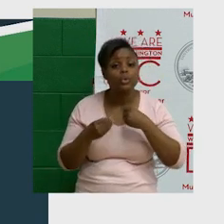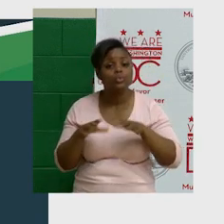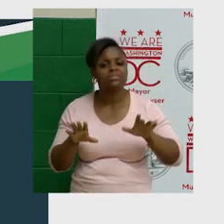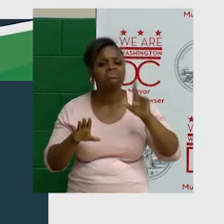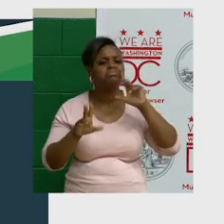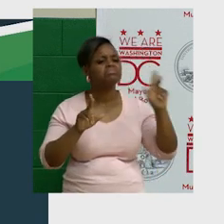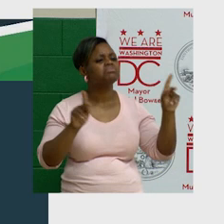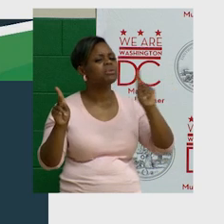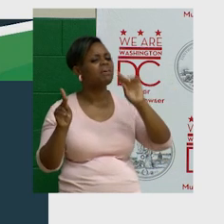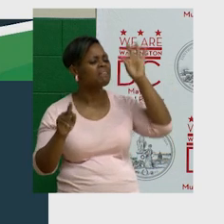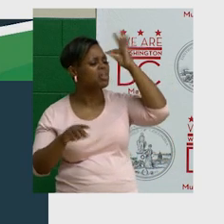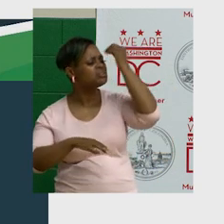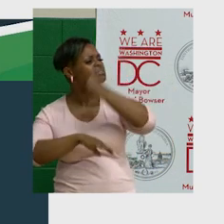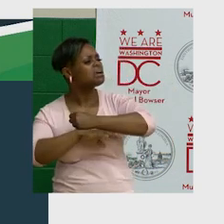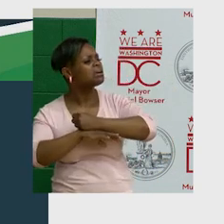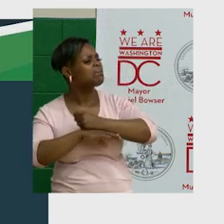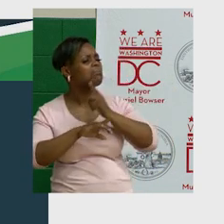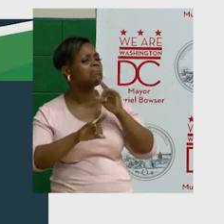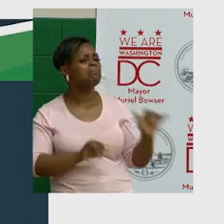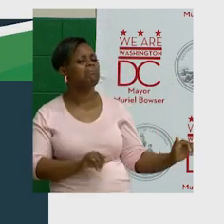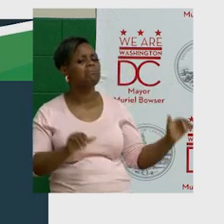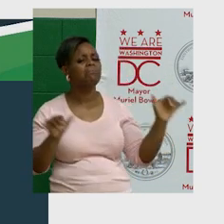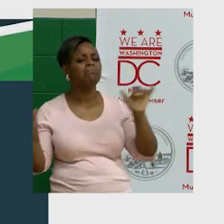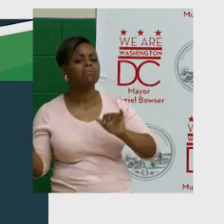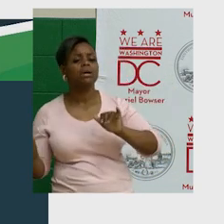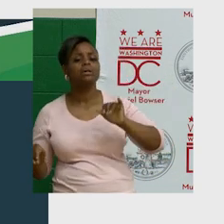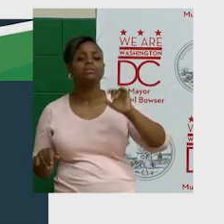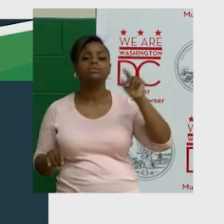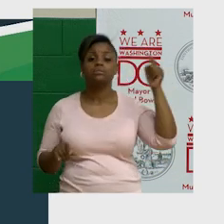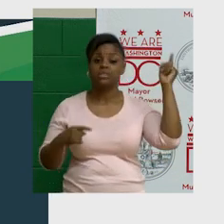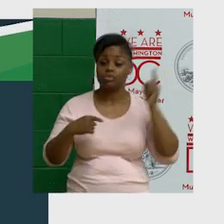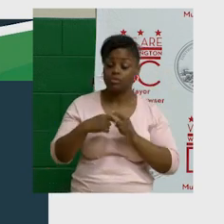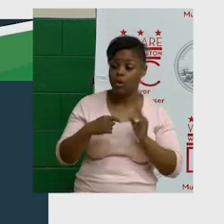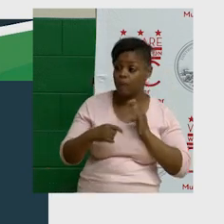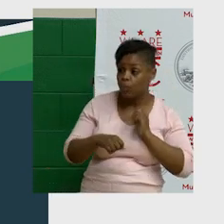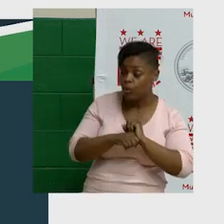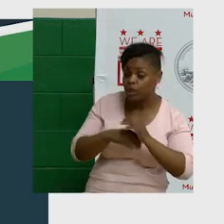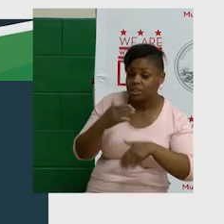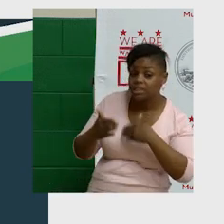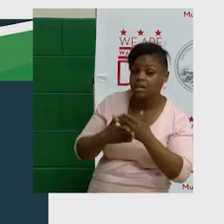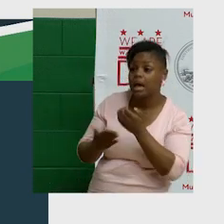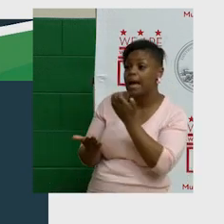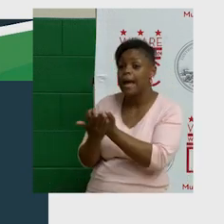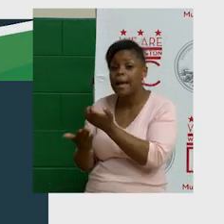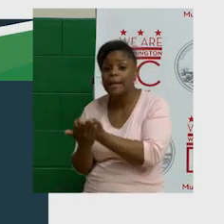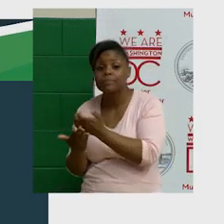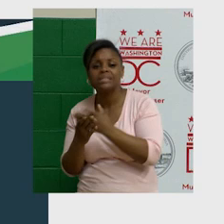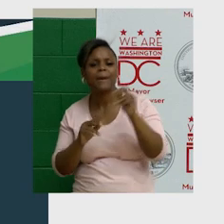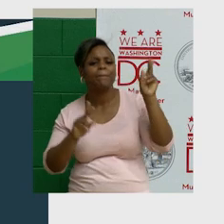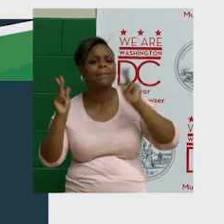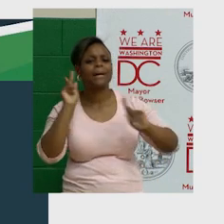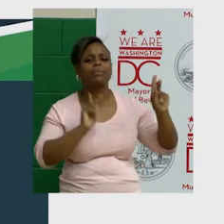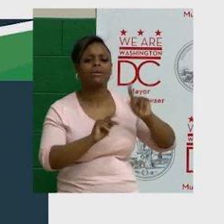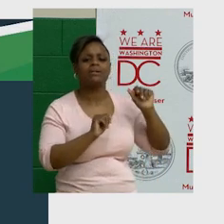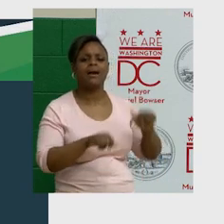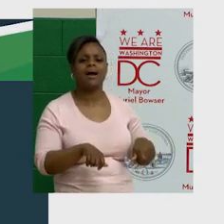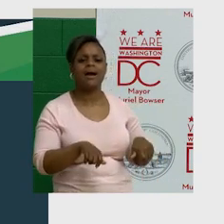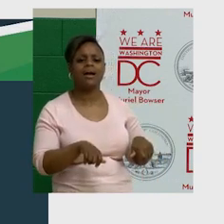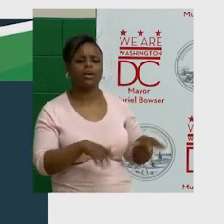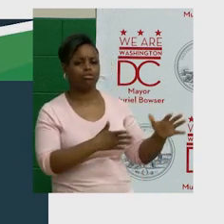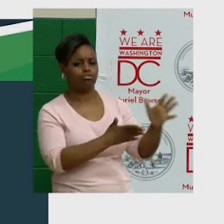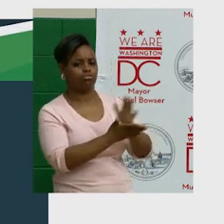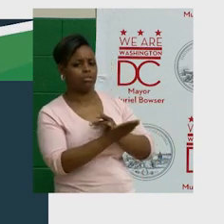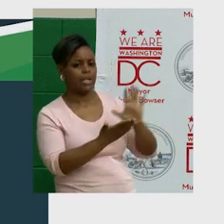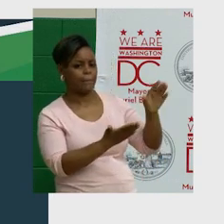with the federal government shutdown, there's a reduction in what we have in our productivity and in our economy and in folks being able to have